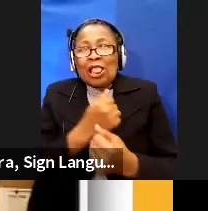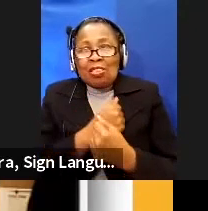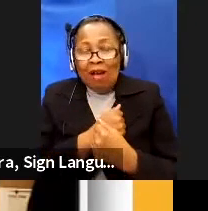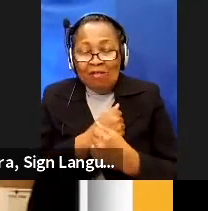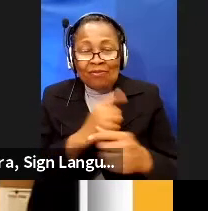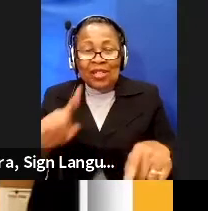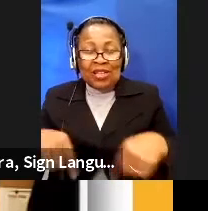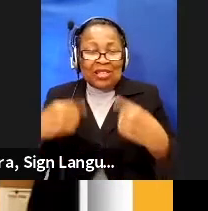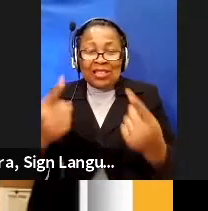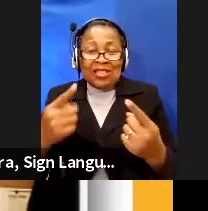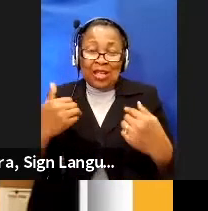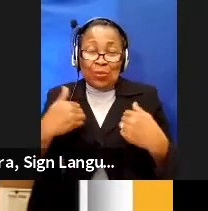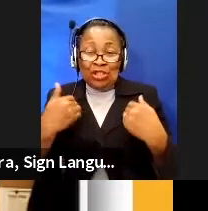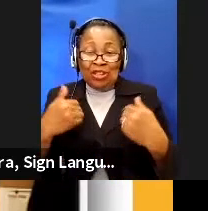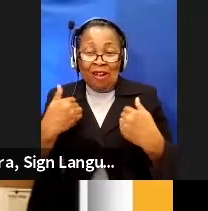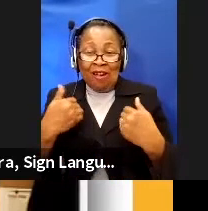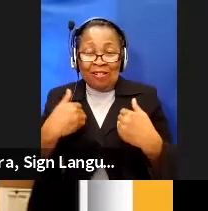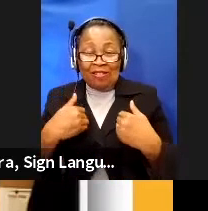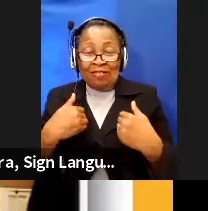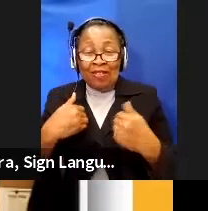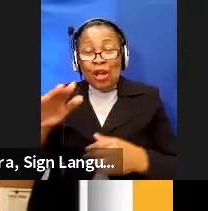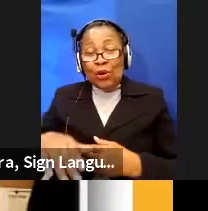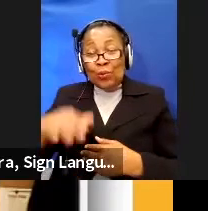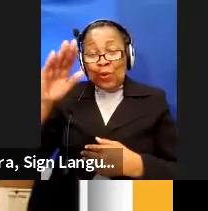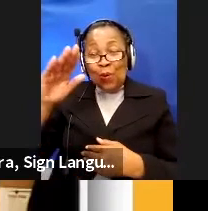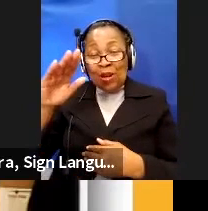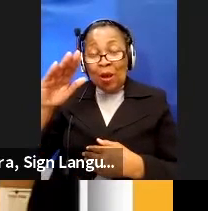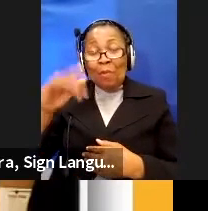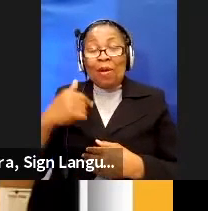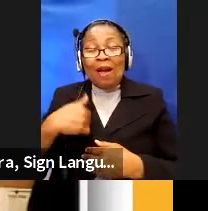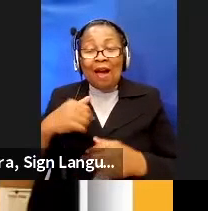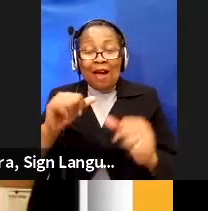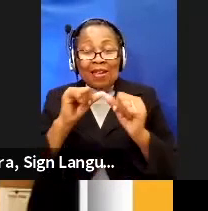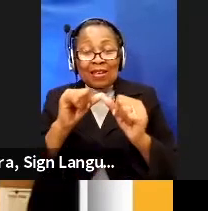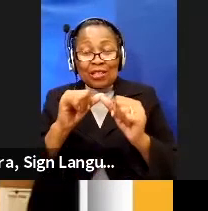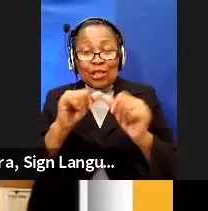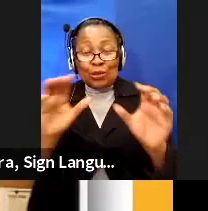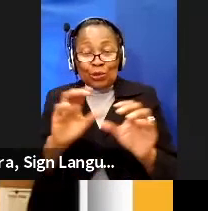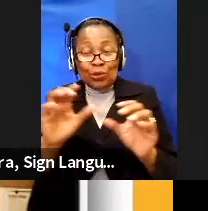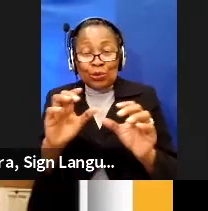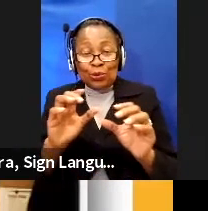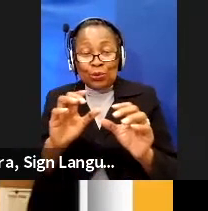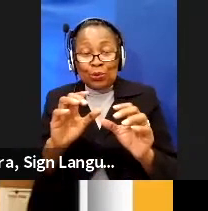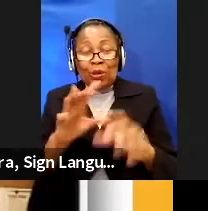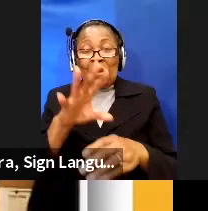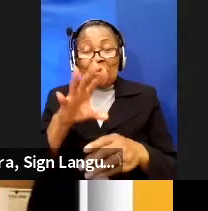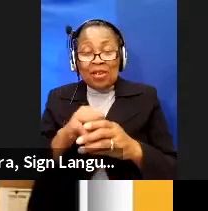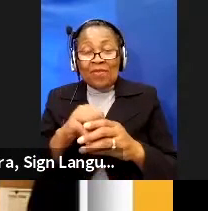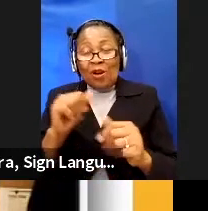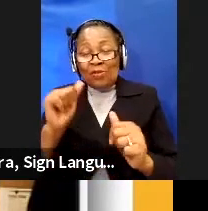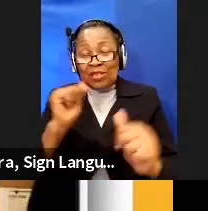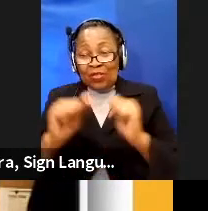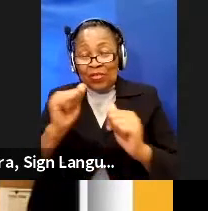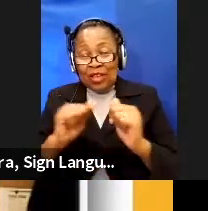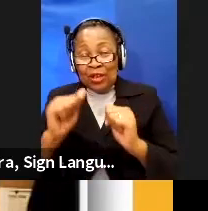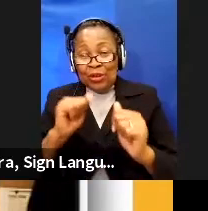been young. Growing up, I continued to do and be involved in theater,